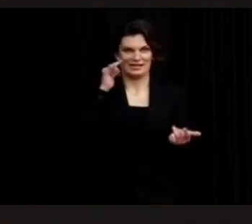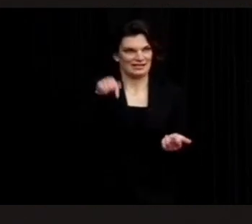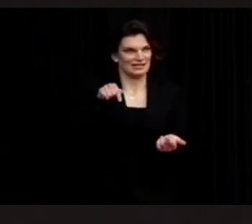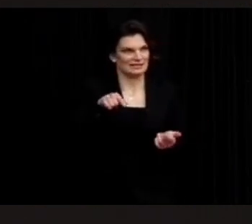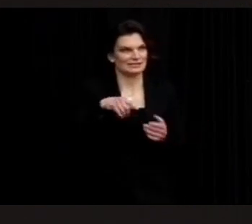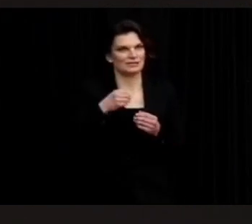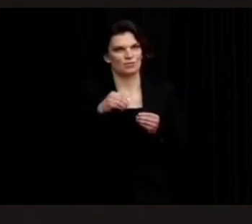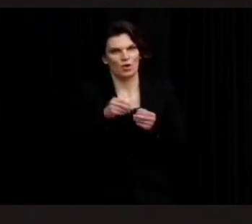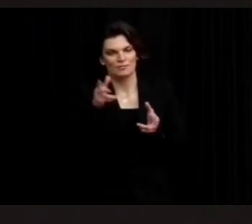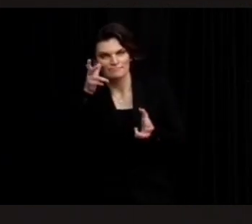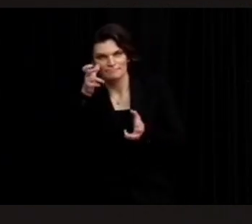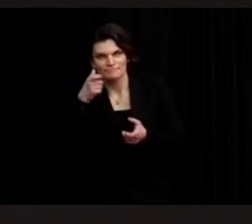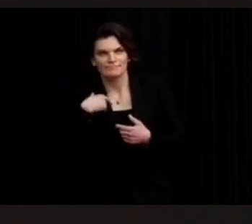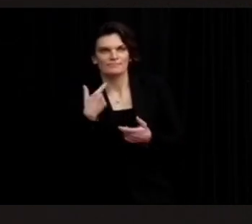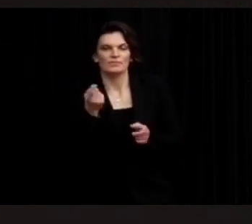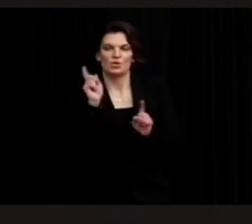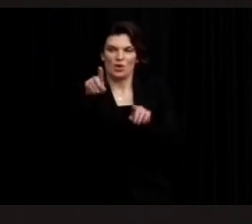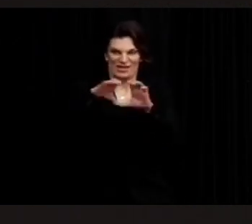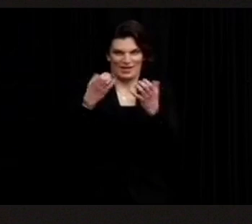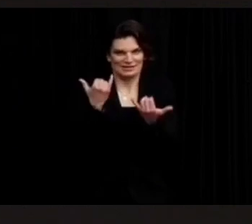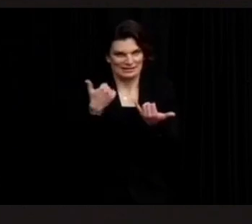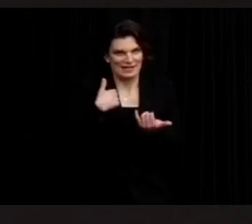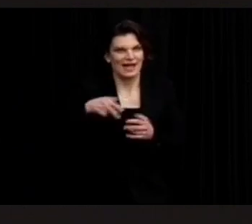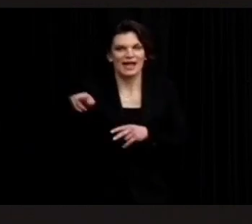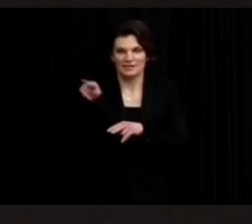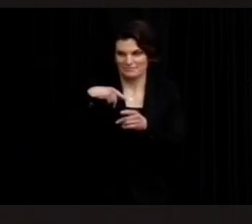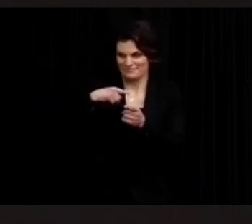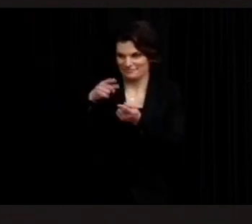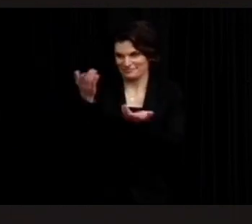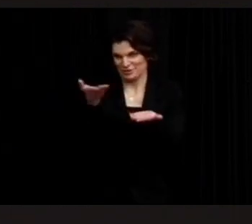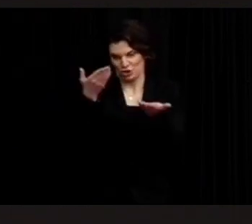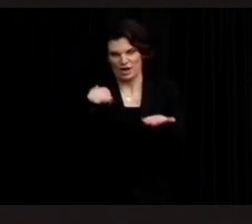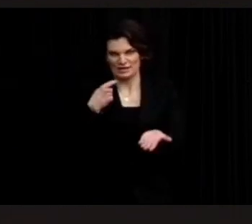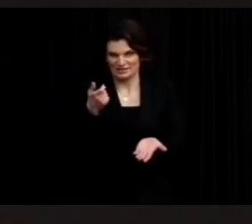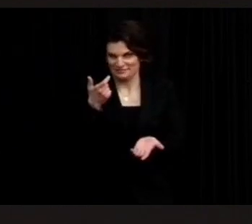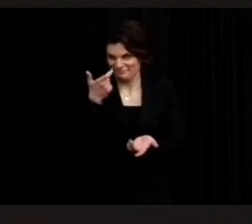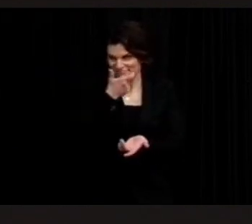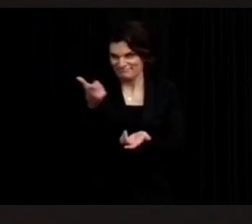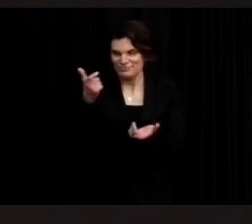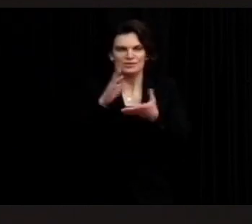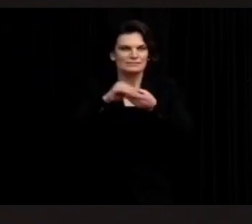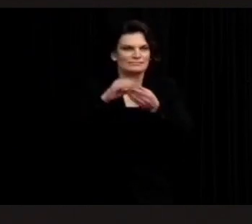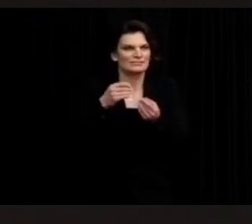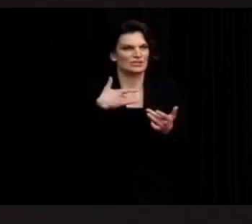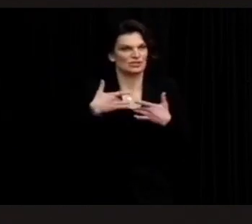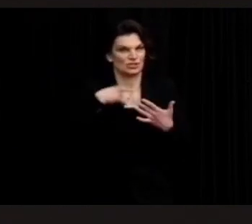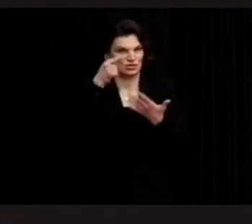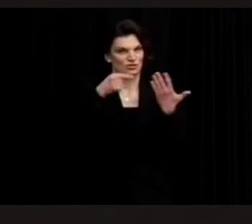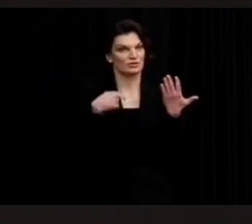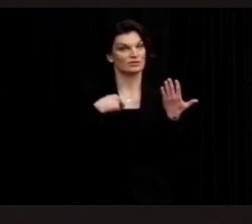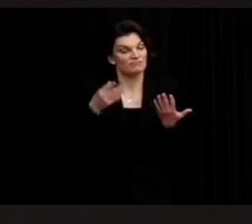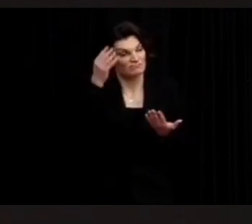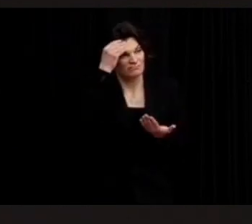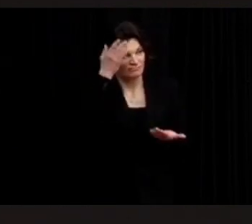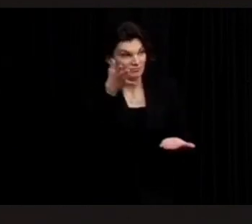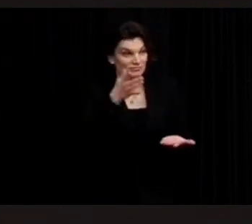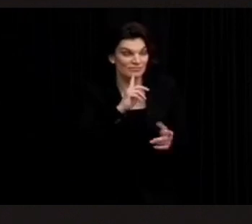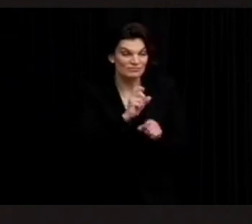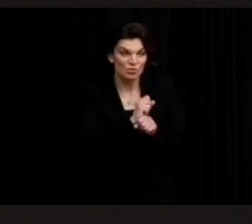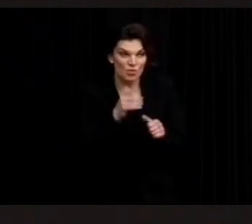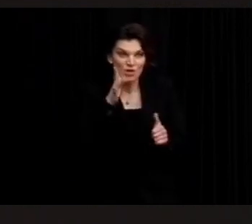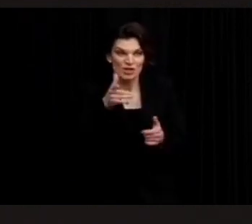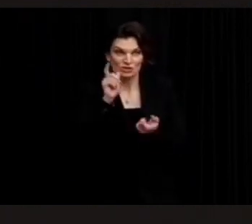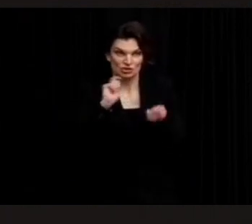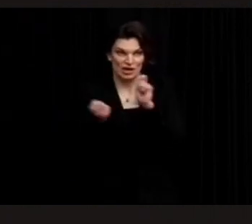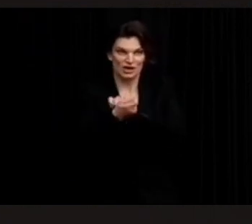I've been to a couple of classes. I can hear some of the concerns that you guys are stating. And I can assure you changes are coming. And it goes hand in